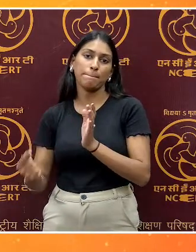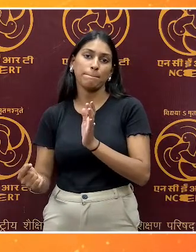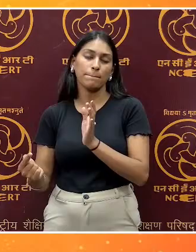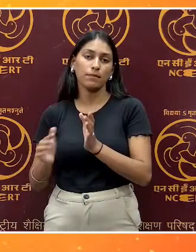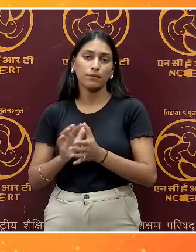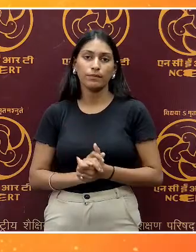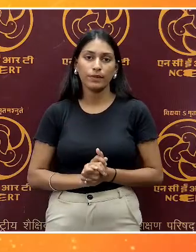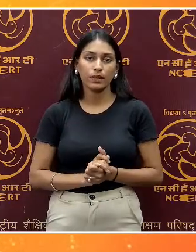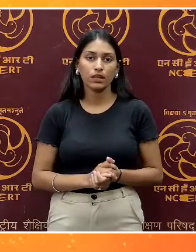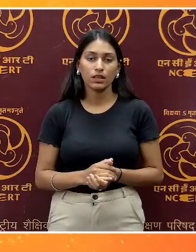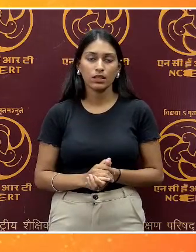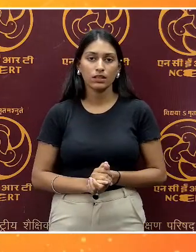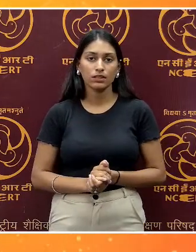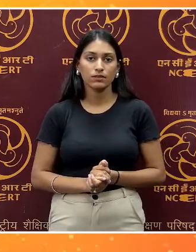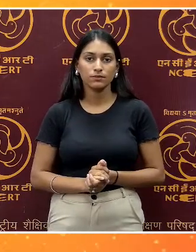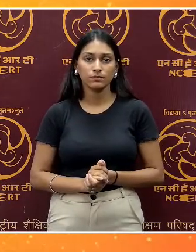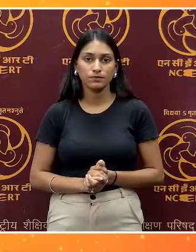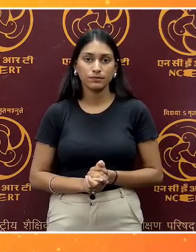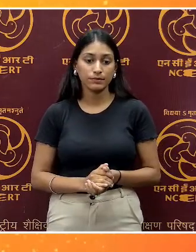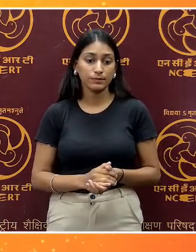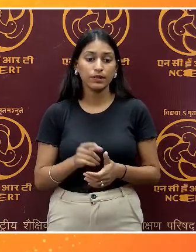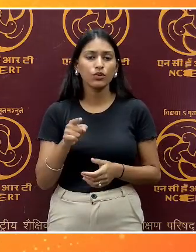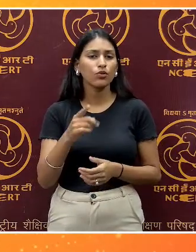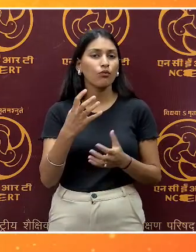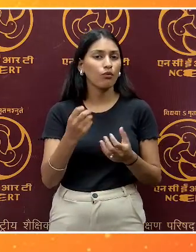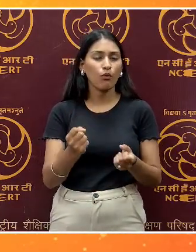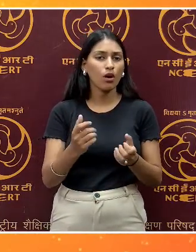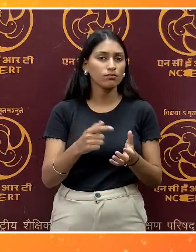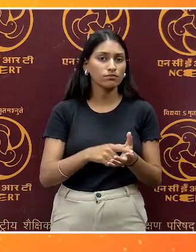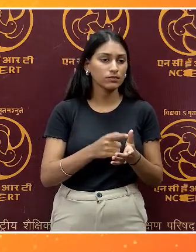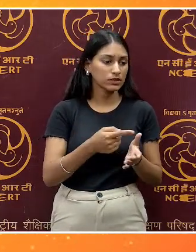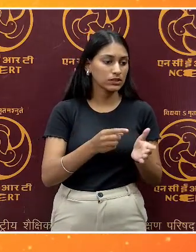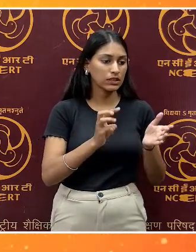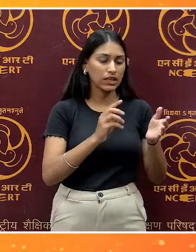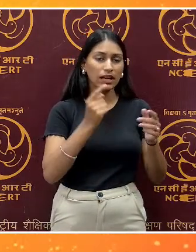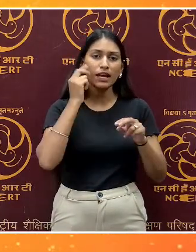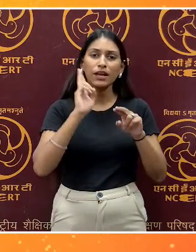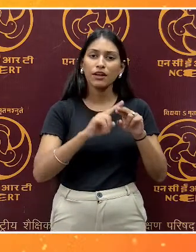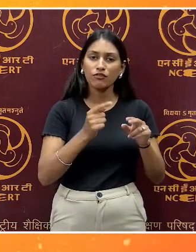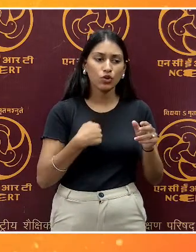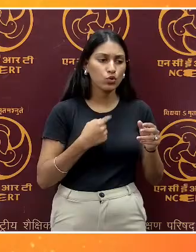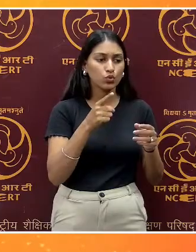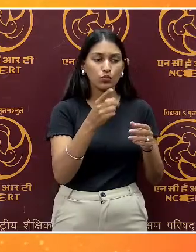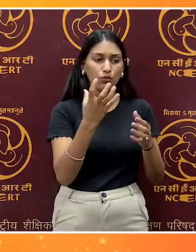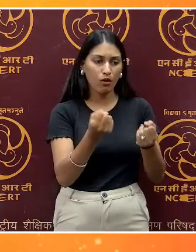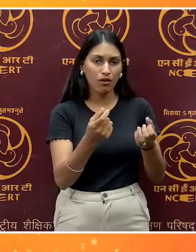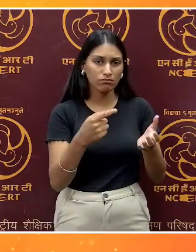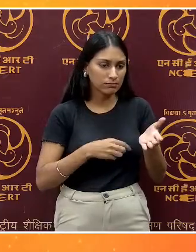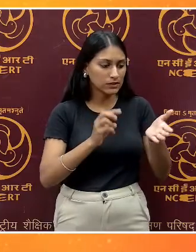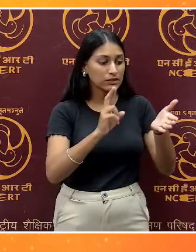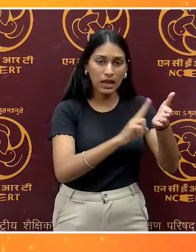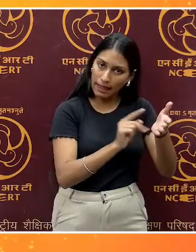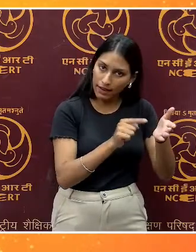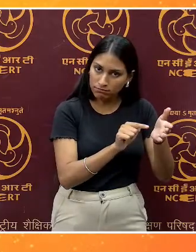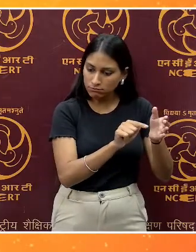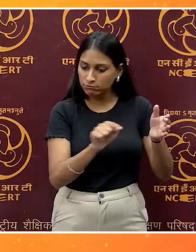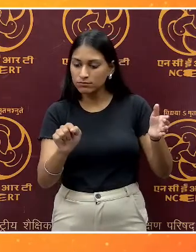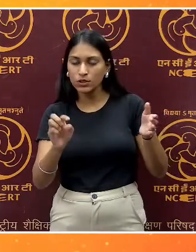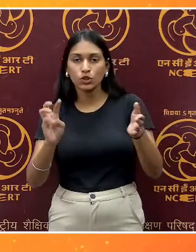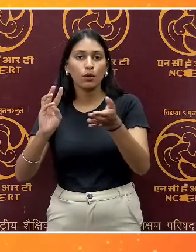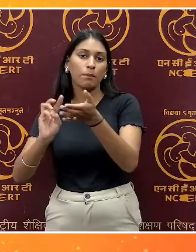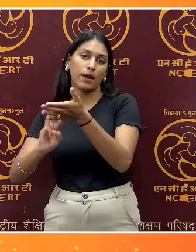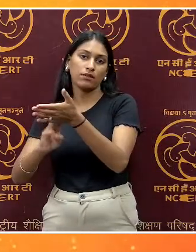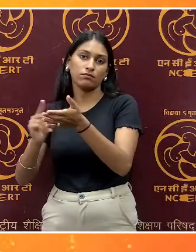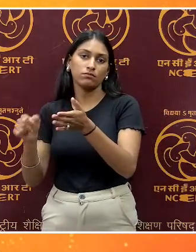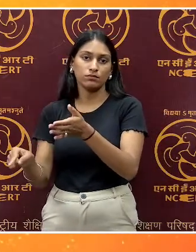of 10 Newton and you want force F of 10 Newton east, you want 7F, it will be 70